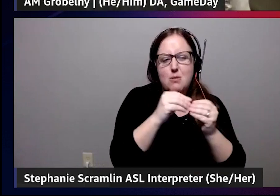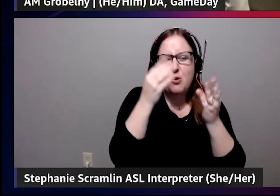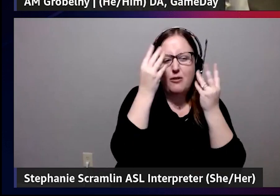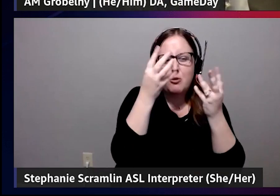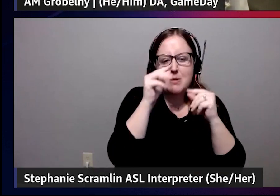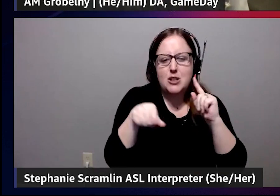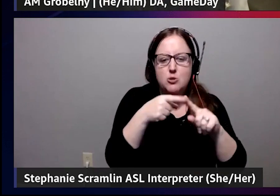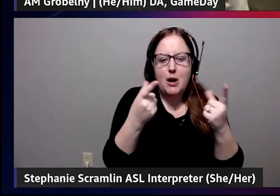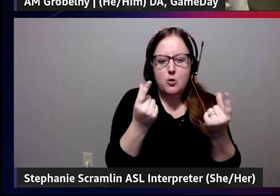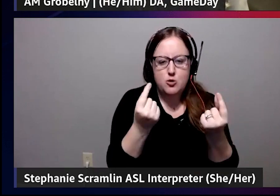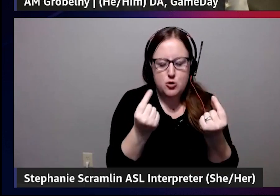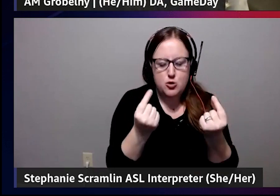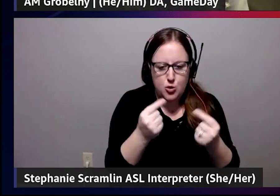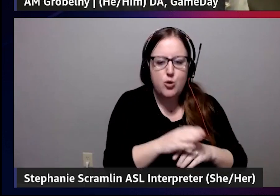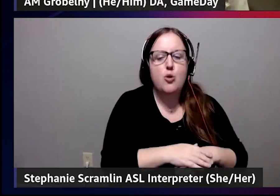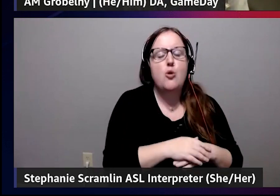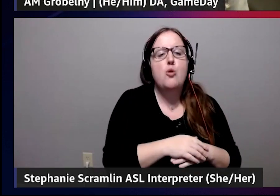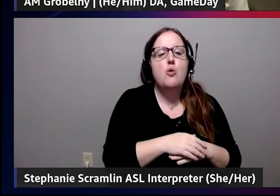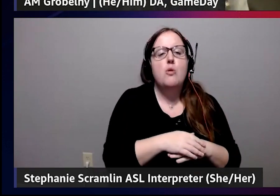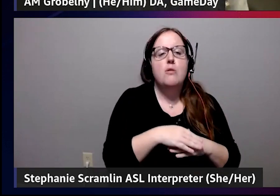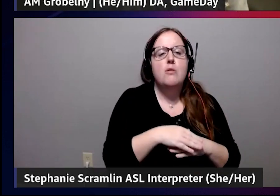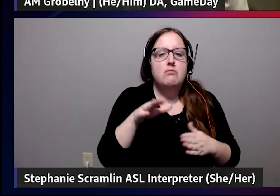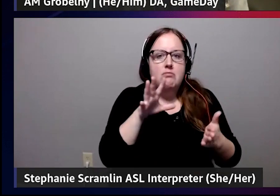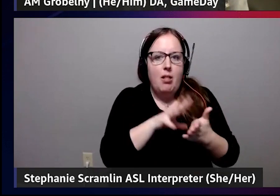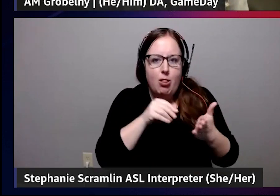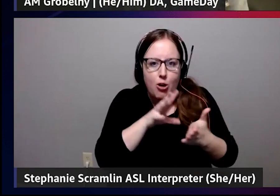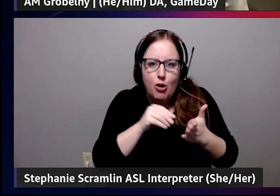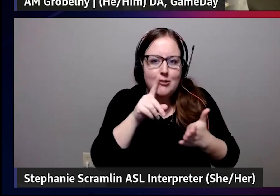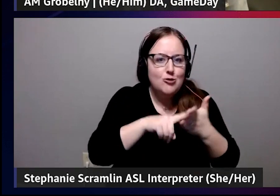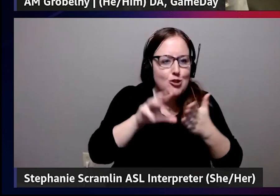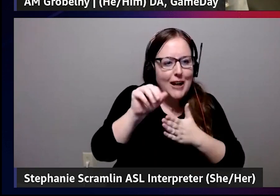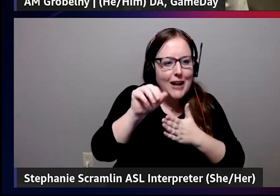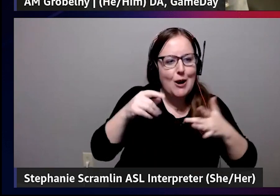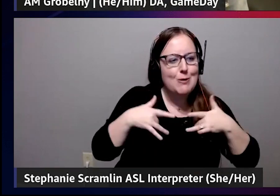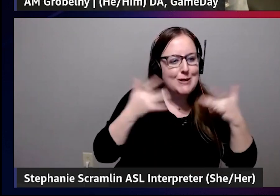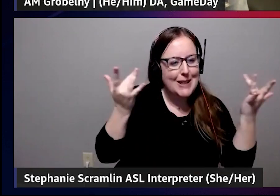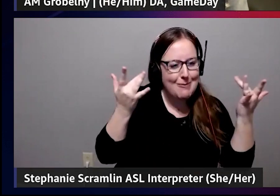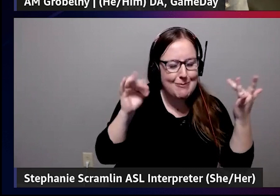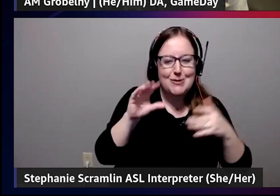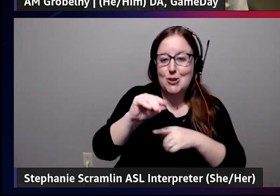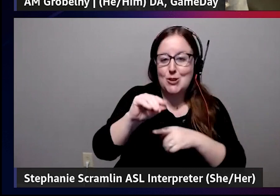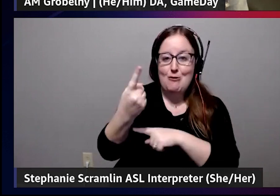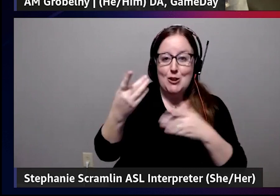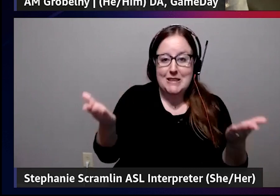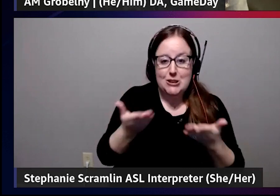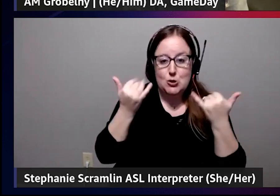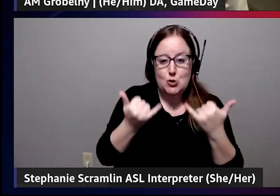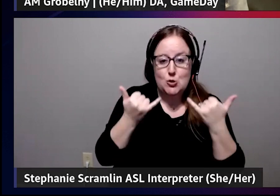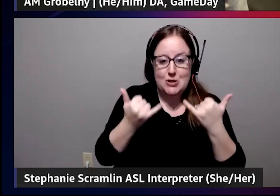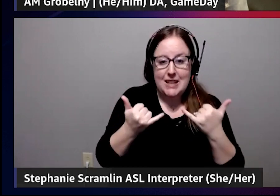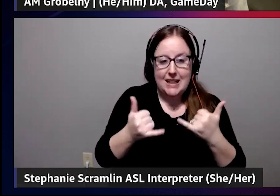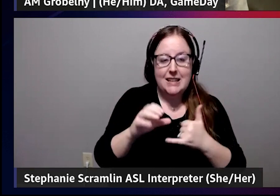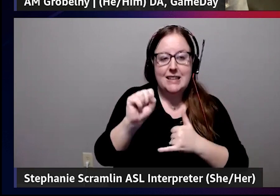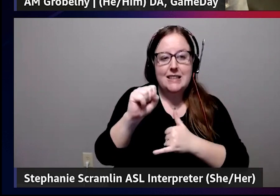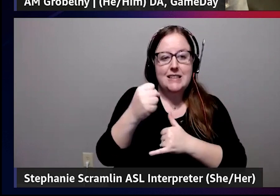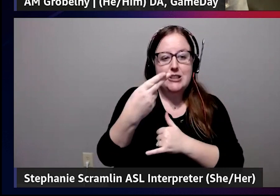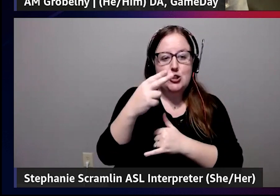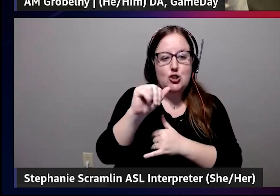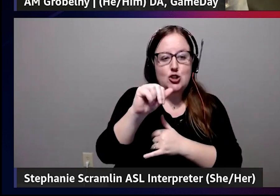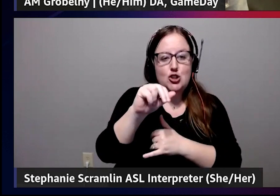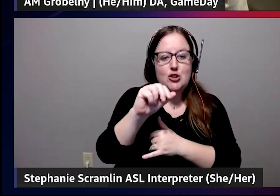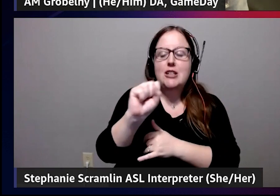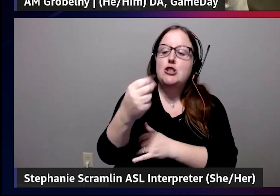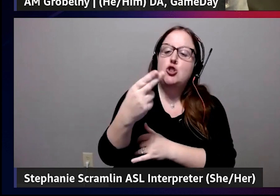can do if you're interested in learning more and actually checking them out. And so the first one here today is Shinji, who